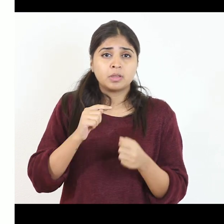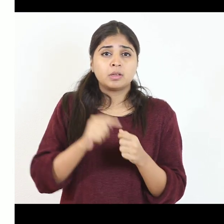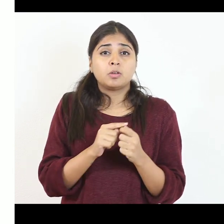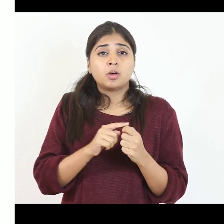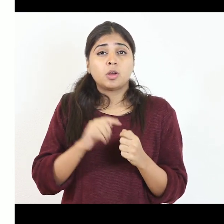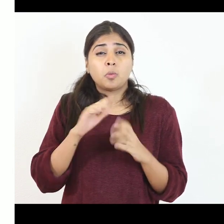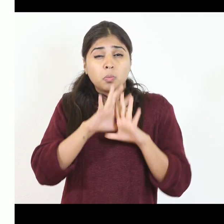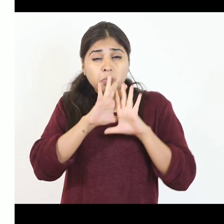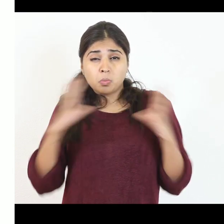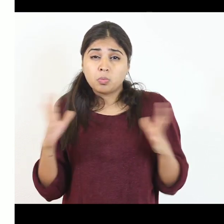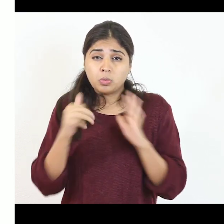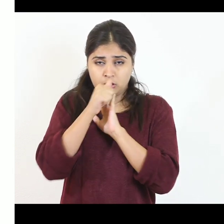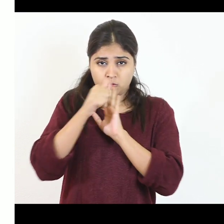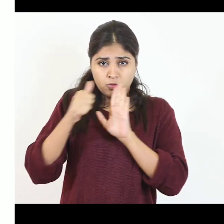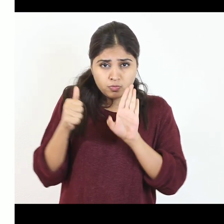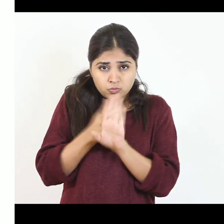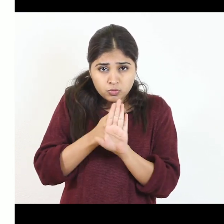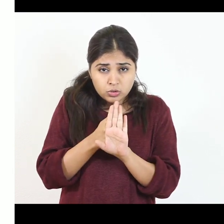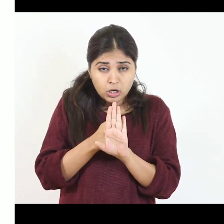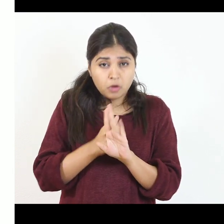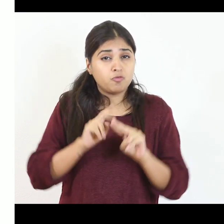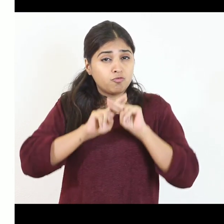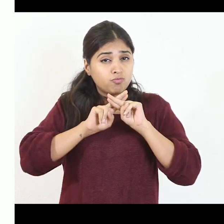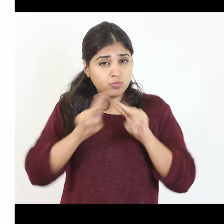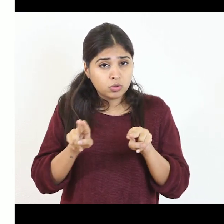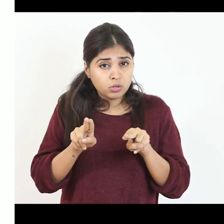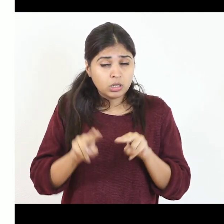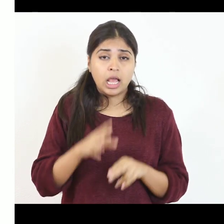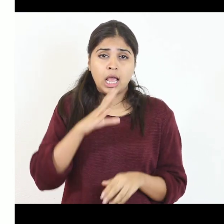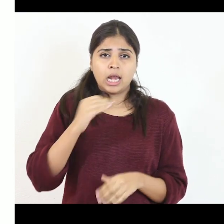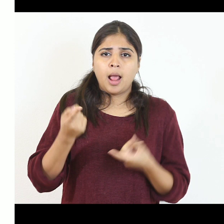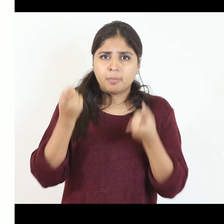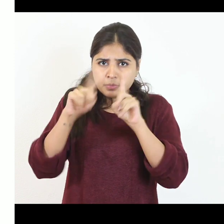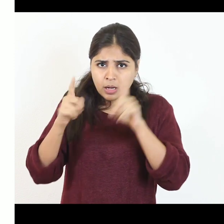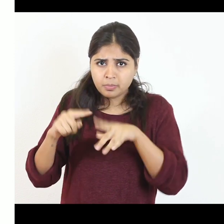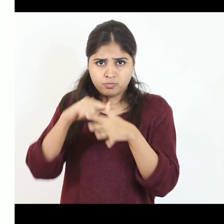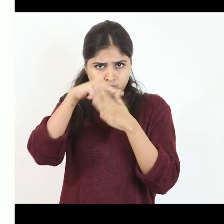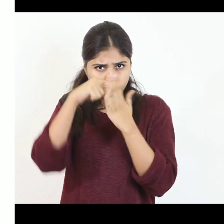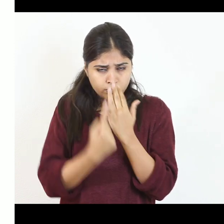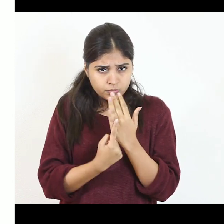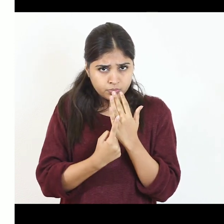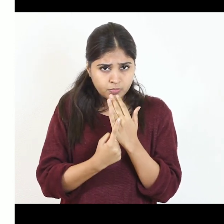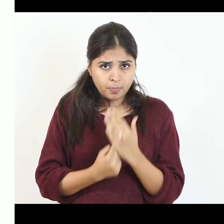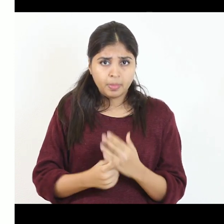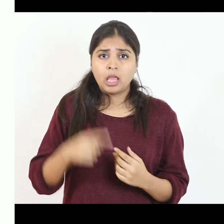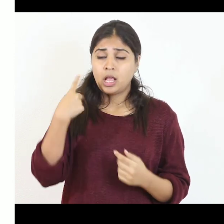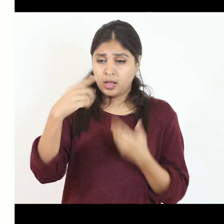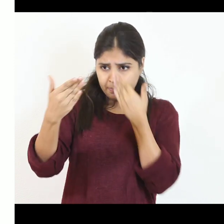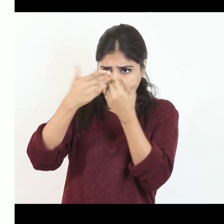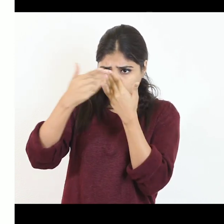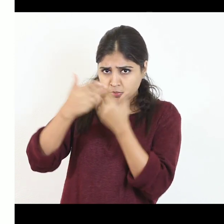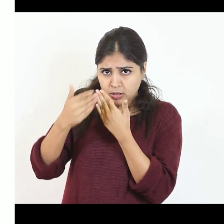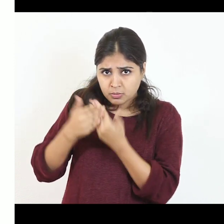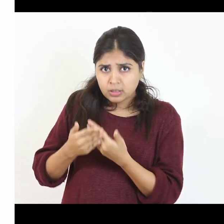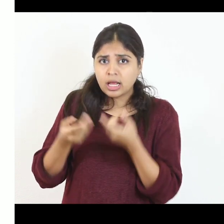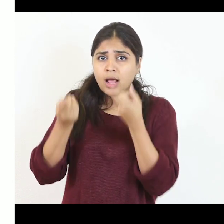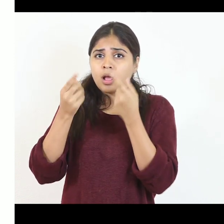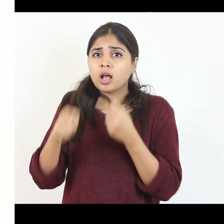maintain extreme confidentiality, prioritize incidents, verify accuracy of data,